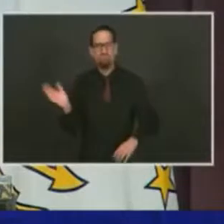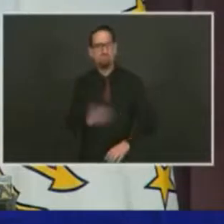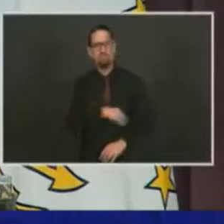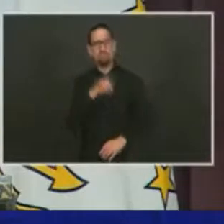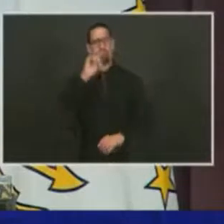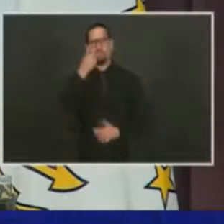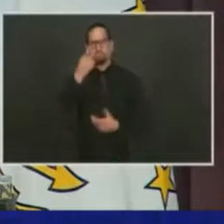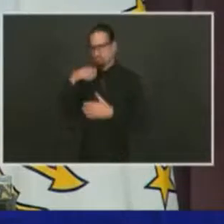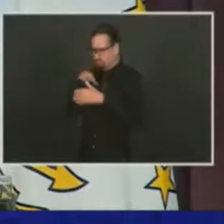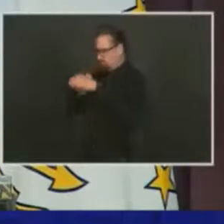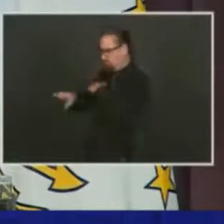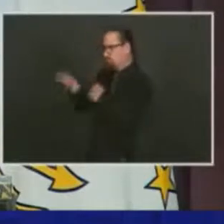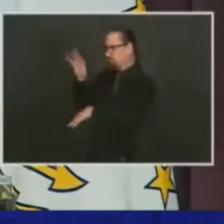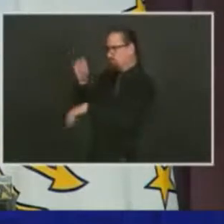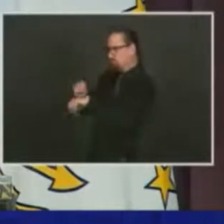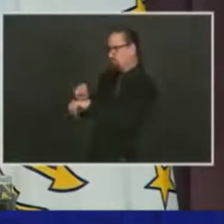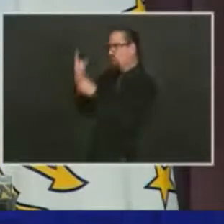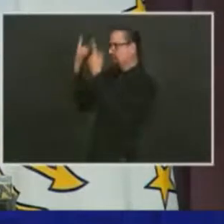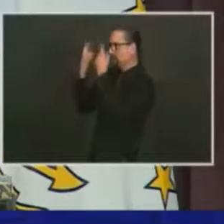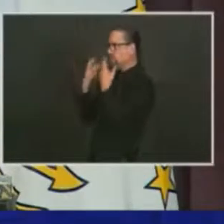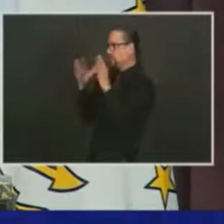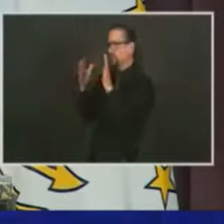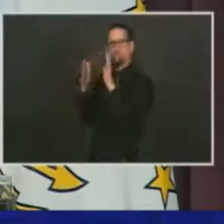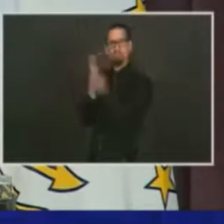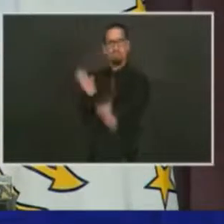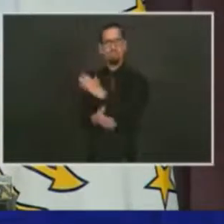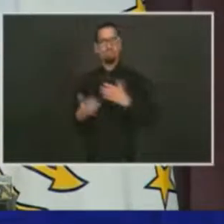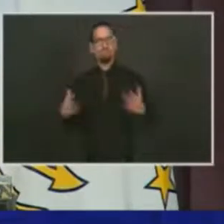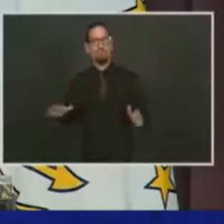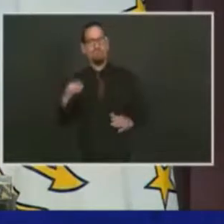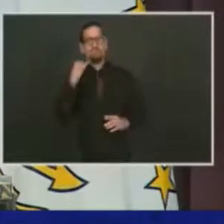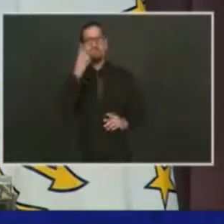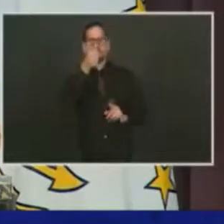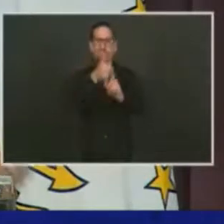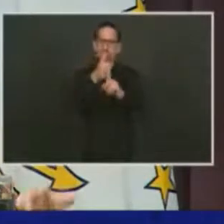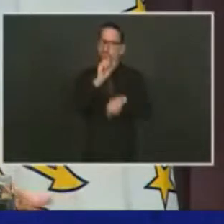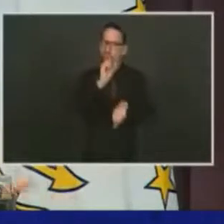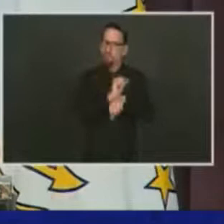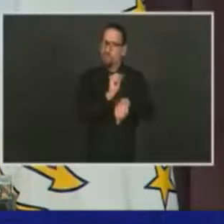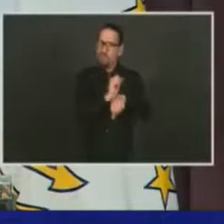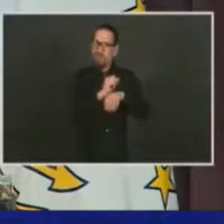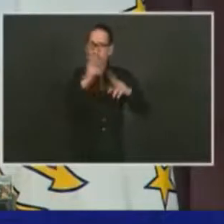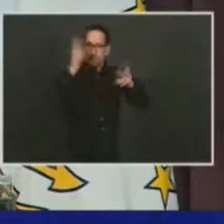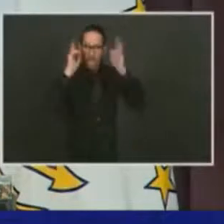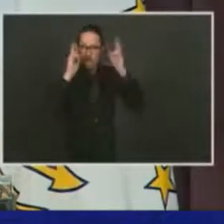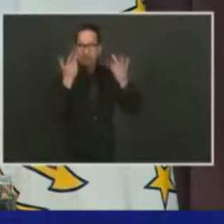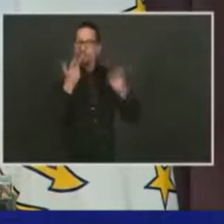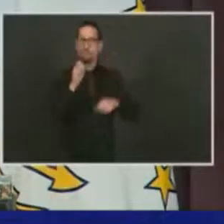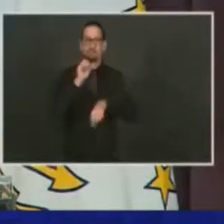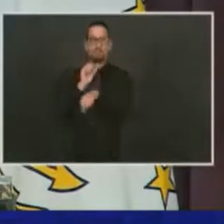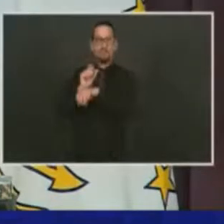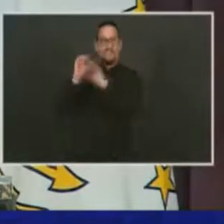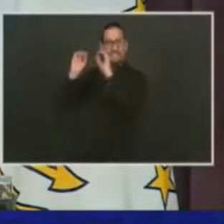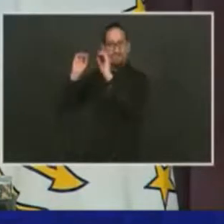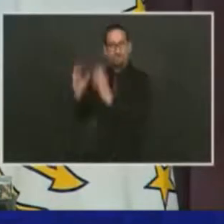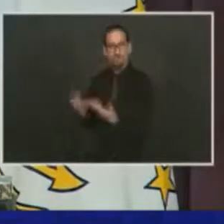working, if you're back to work, if you're a teacher, hairdresser, waiter, waitress, bus